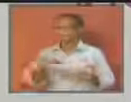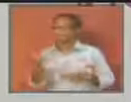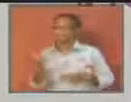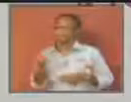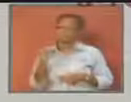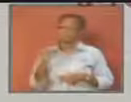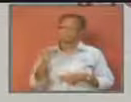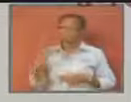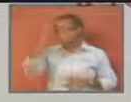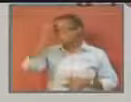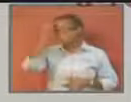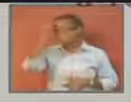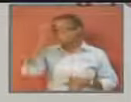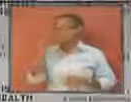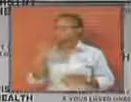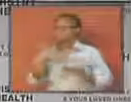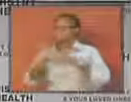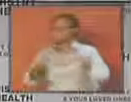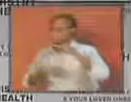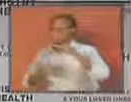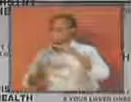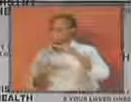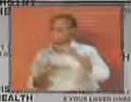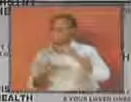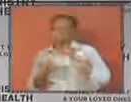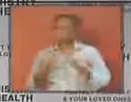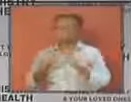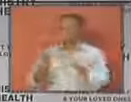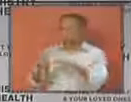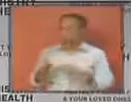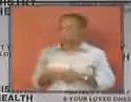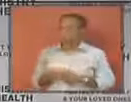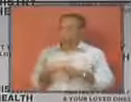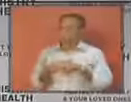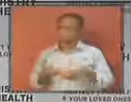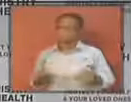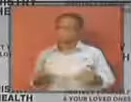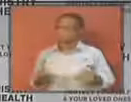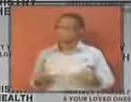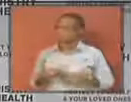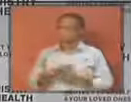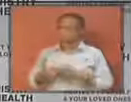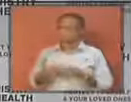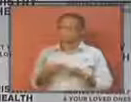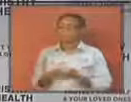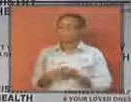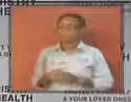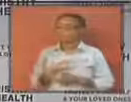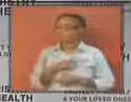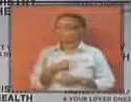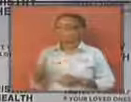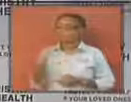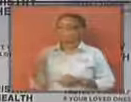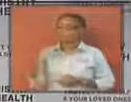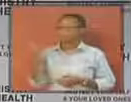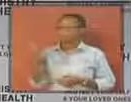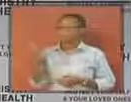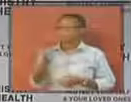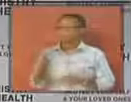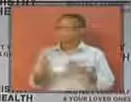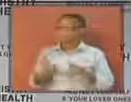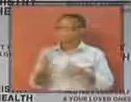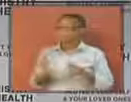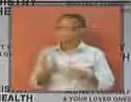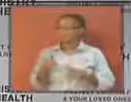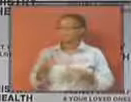believe that only persons who are eligible will be vaccinated. Yes, CEO? That's right. Yes, definitely so. Okay, great. Thank you